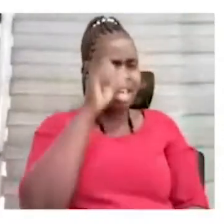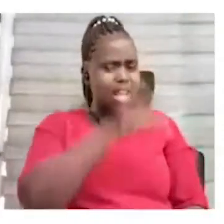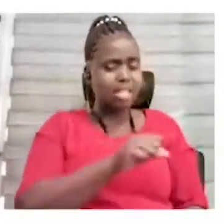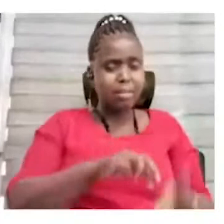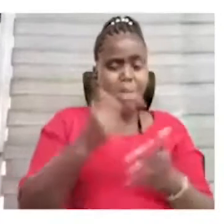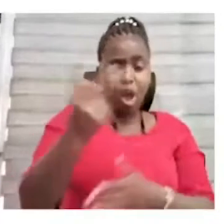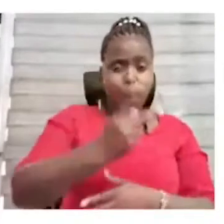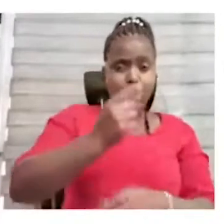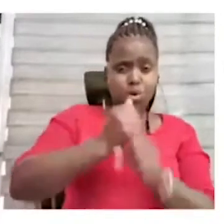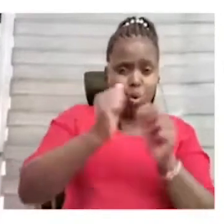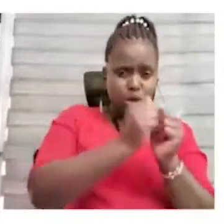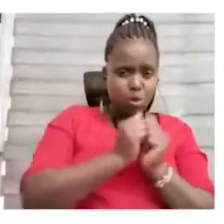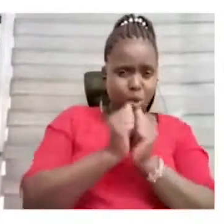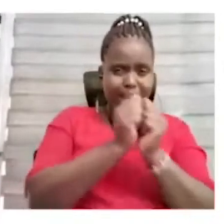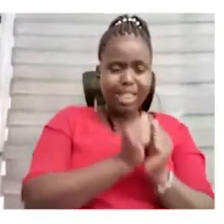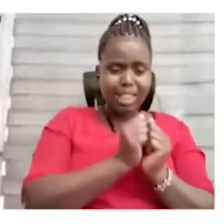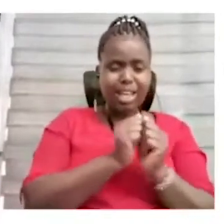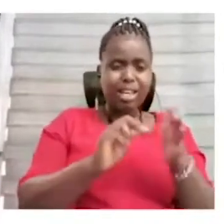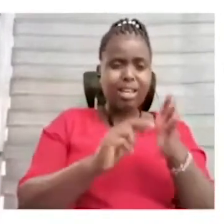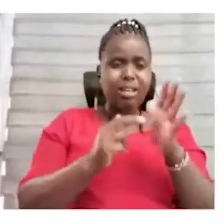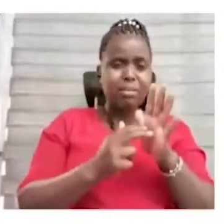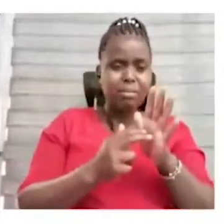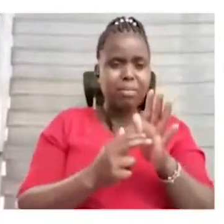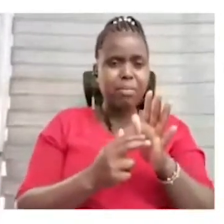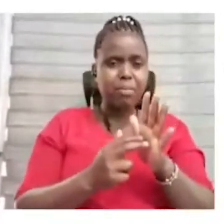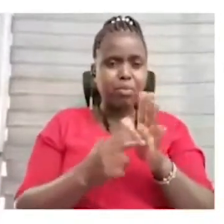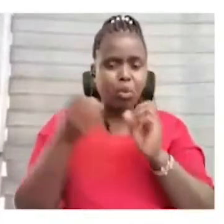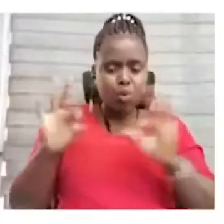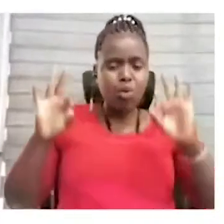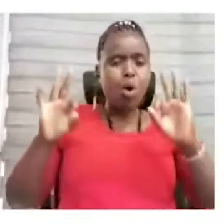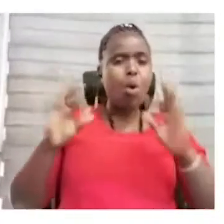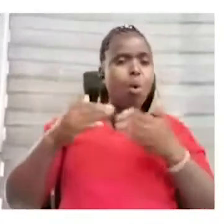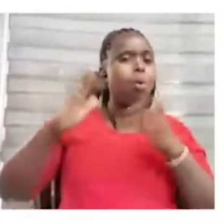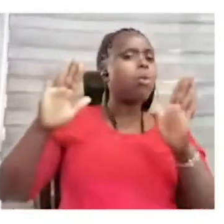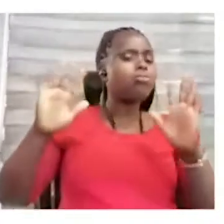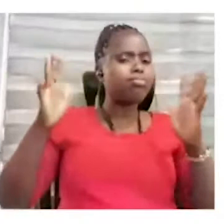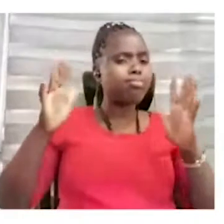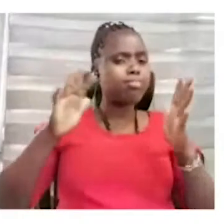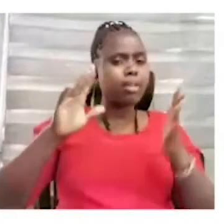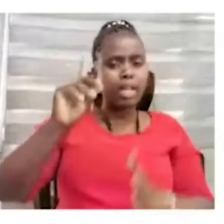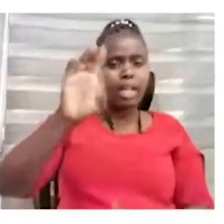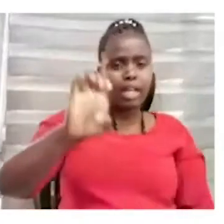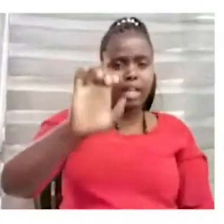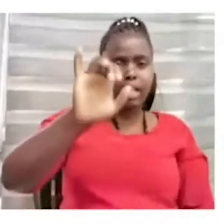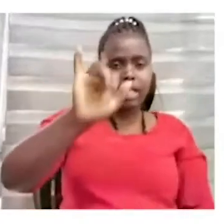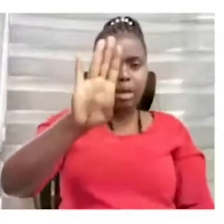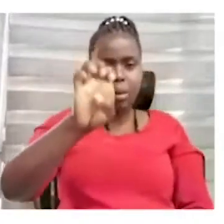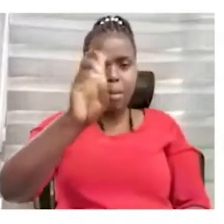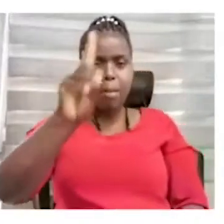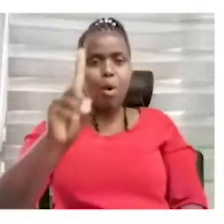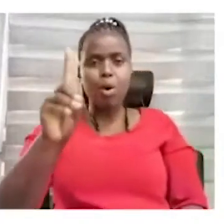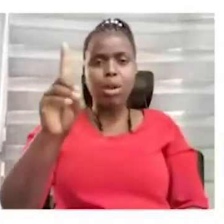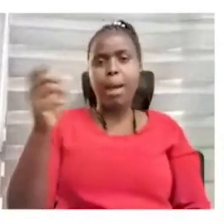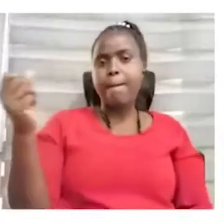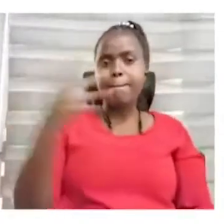his prototype, and we launched this virtual Braille keyboard back in April. And so that's like just